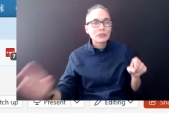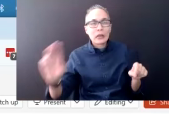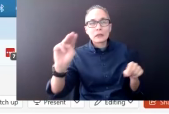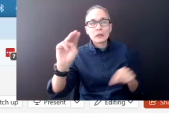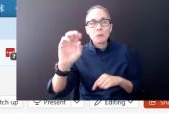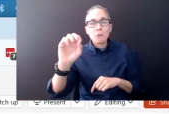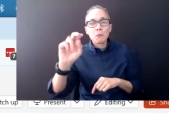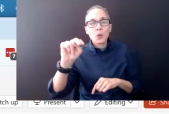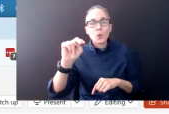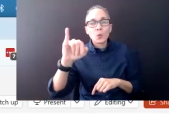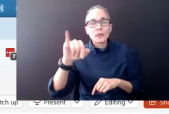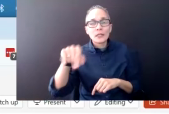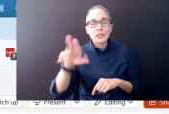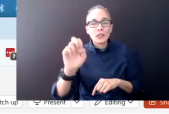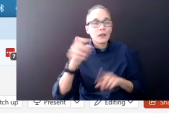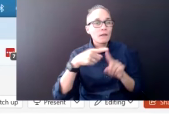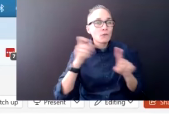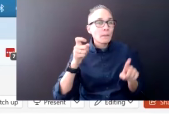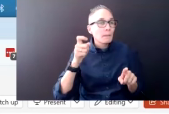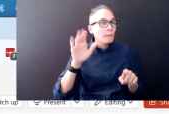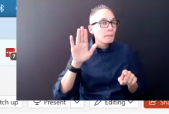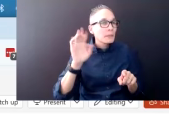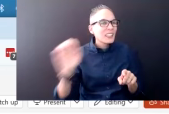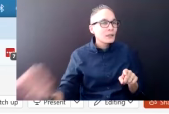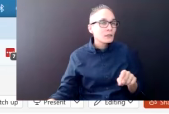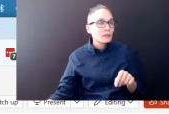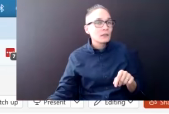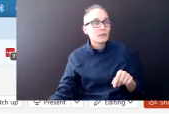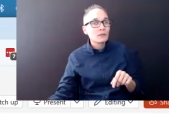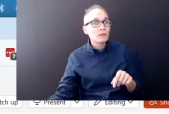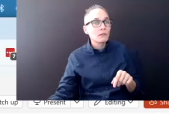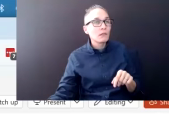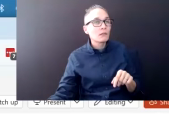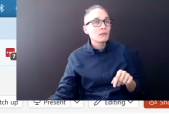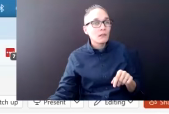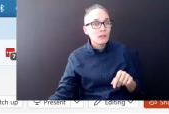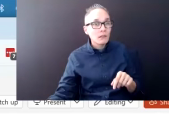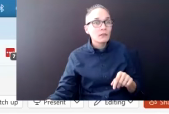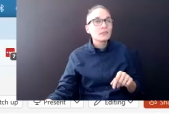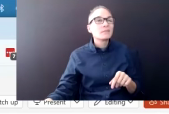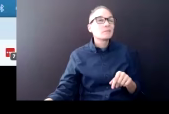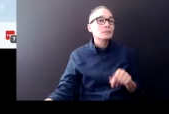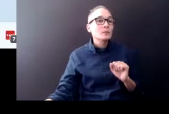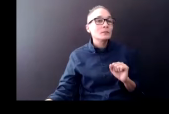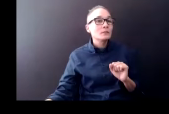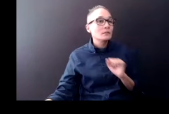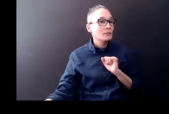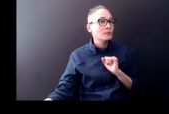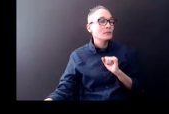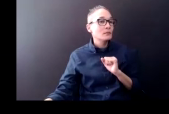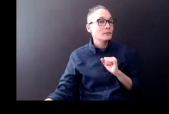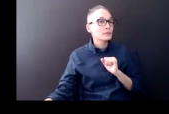Monique, from our BE area, I don't see her here, but I could definitely ask her about that.